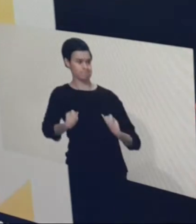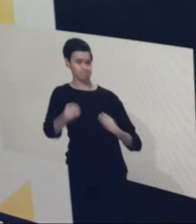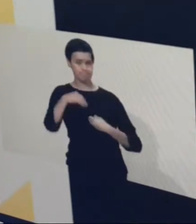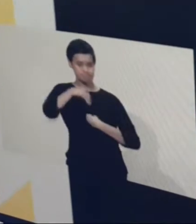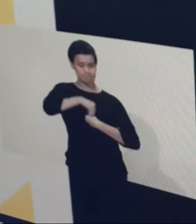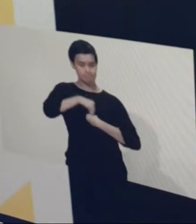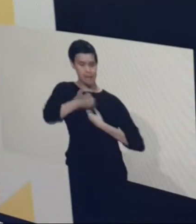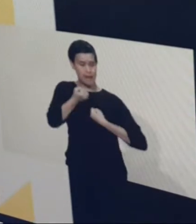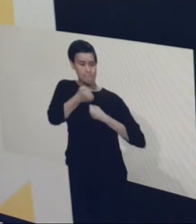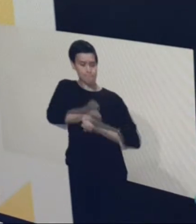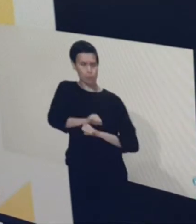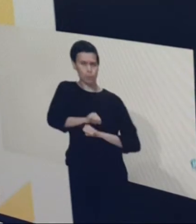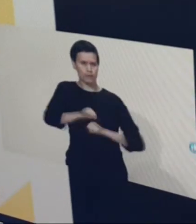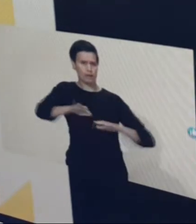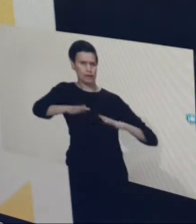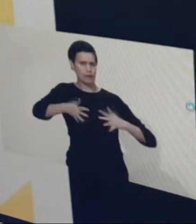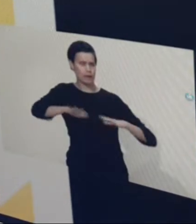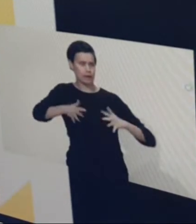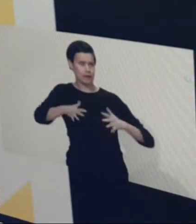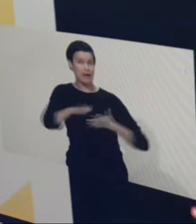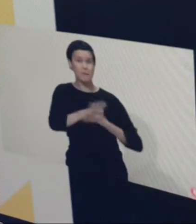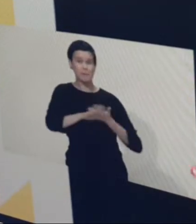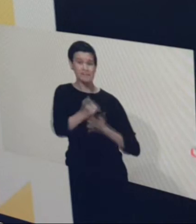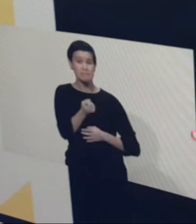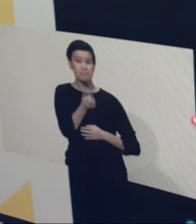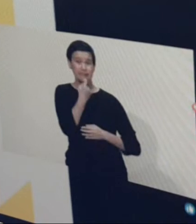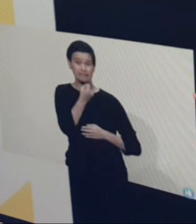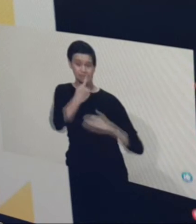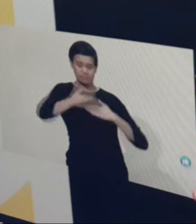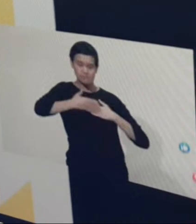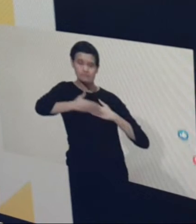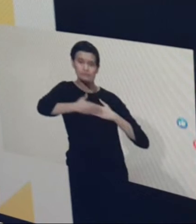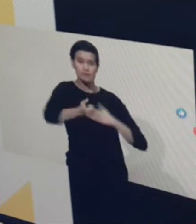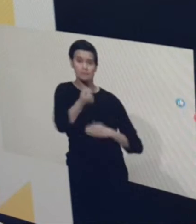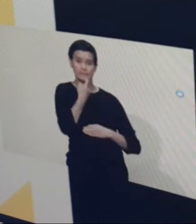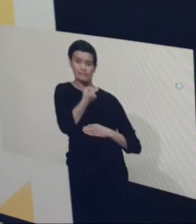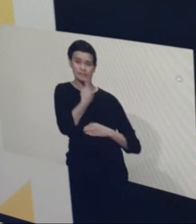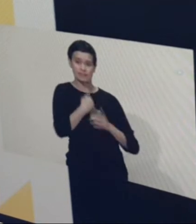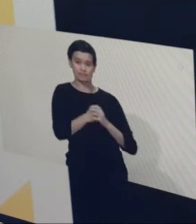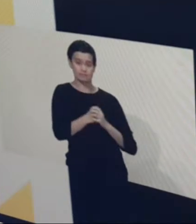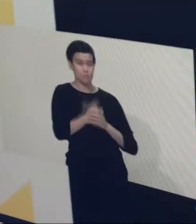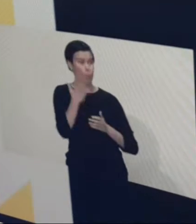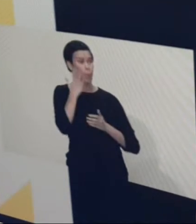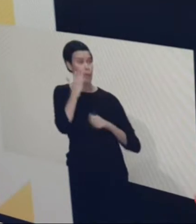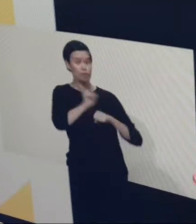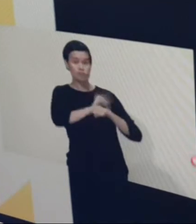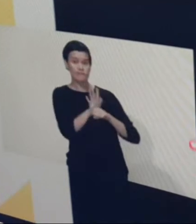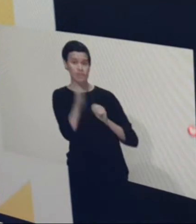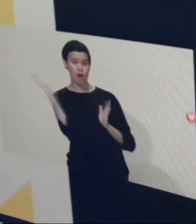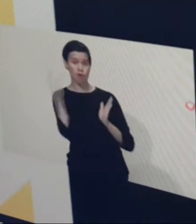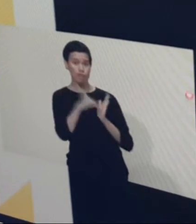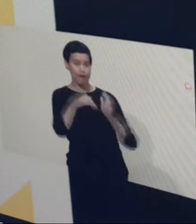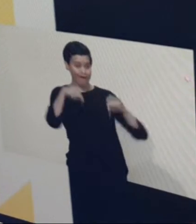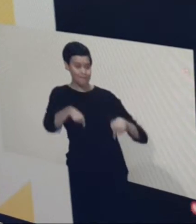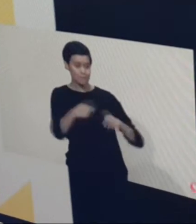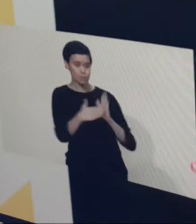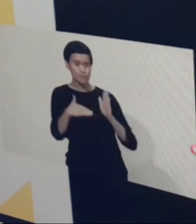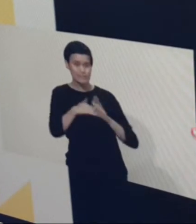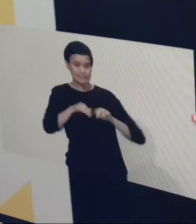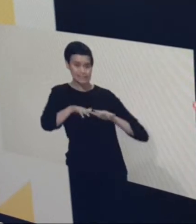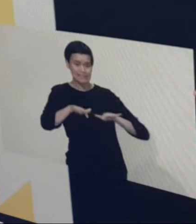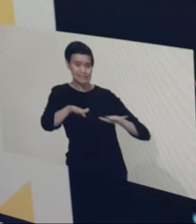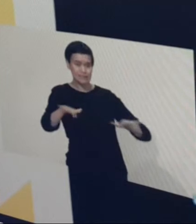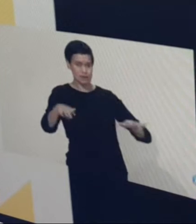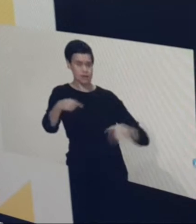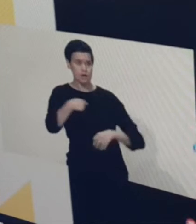result is on constant medication. When COVID arrived in the form of a global pandemic, she was terrified. But she was writing to